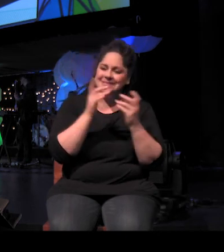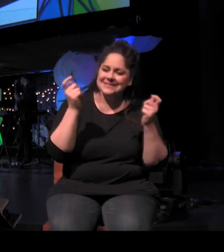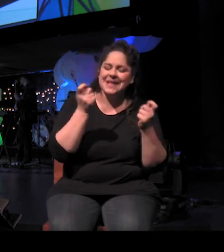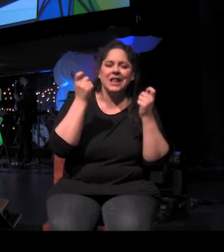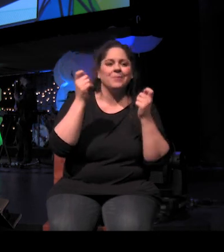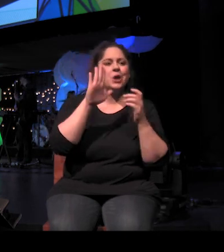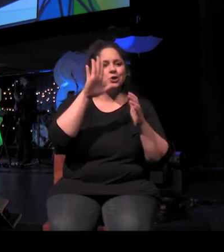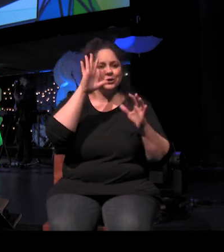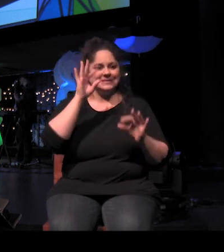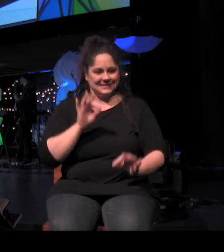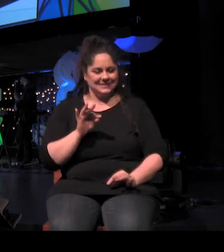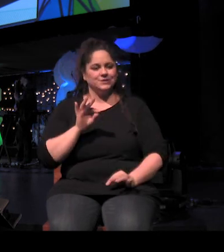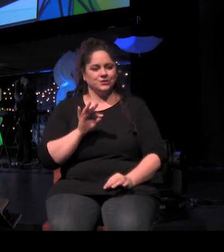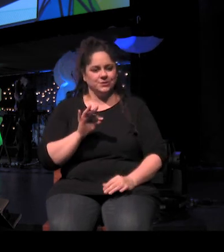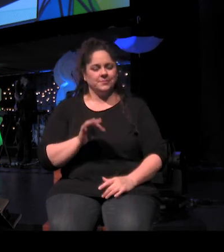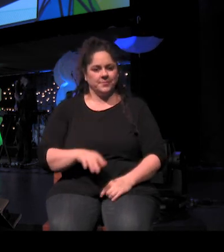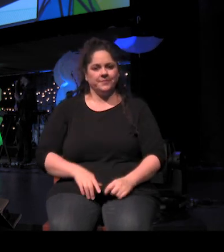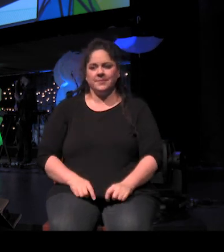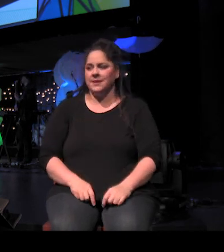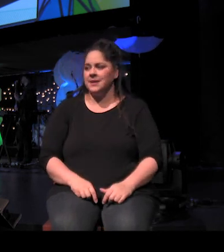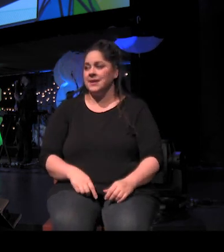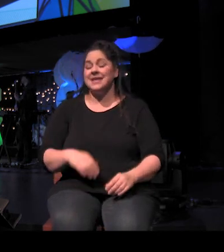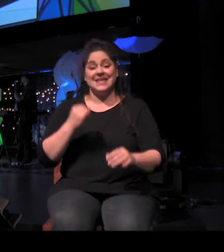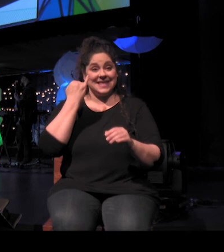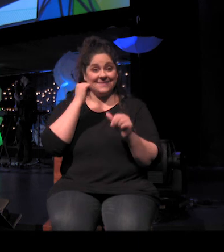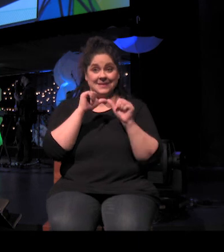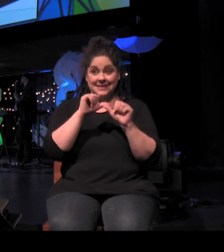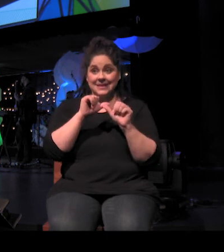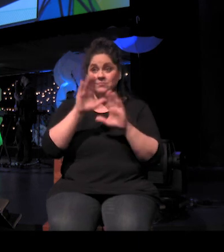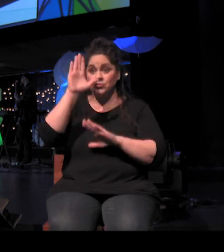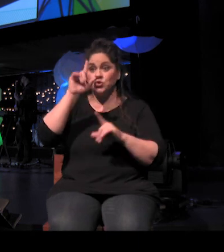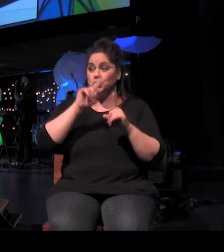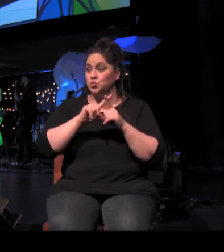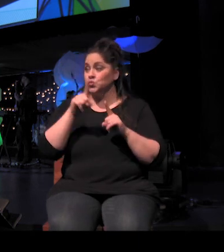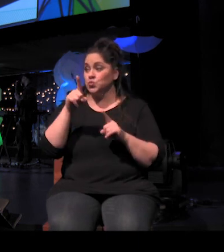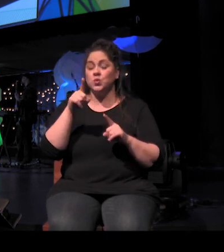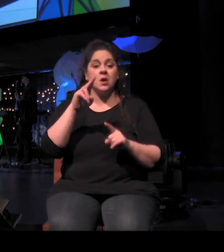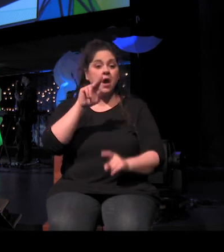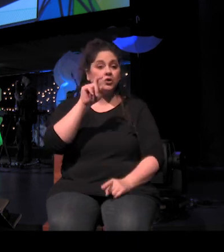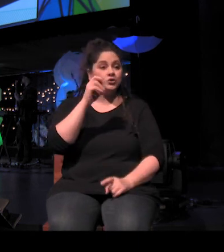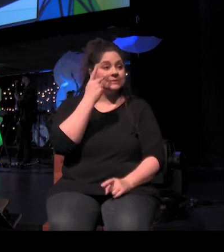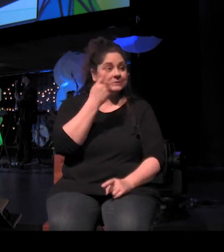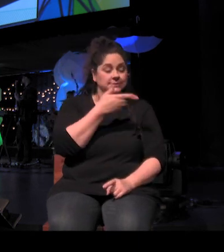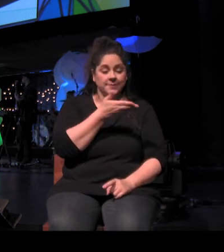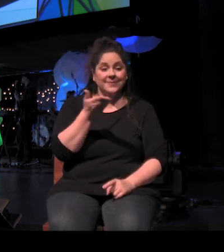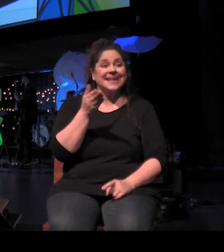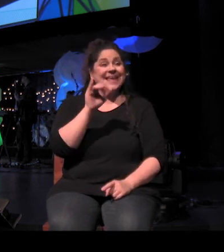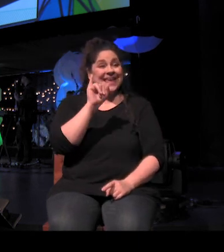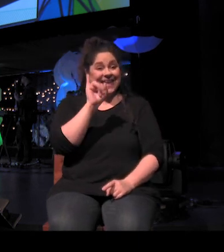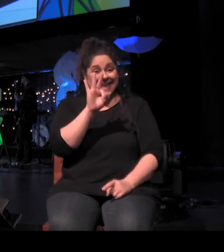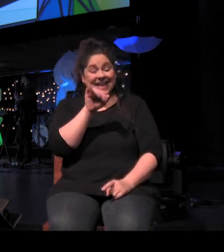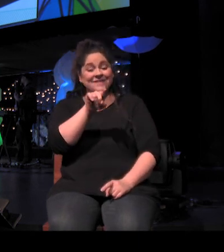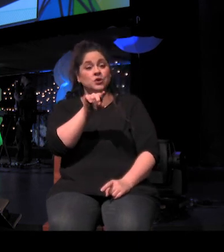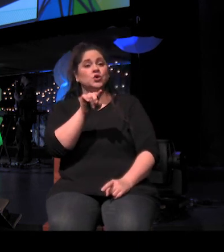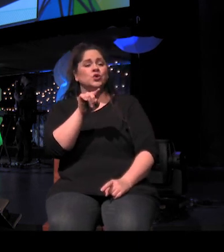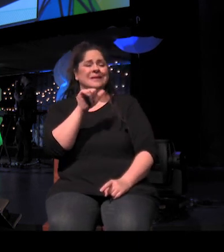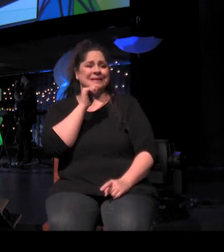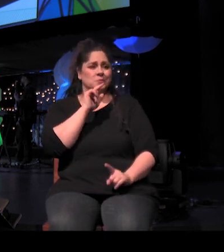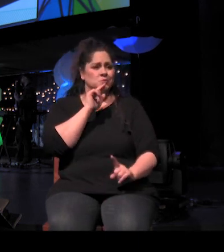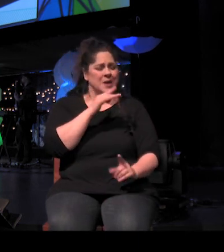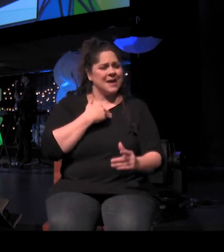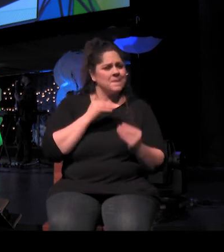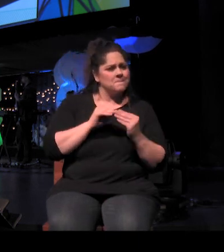with you. And keep your hands up until an usher sees you. If you have some questions about what it means